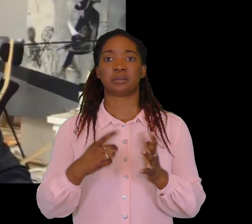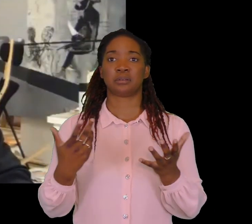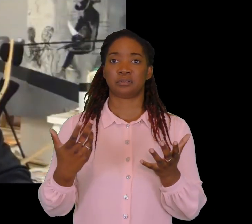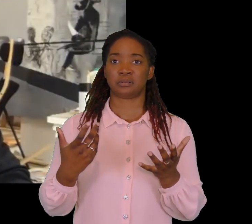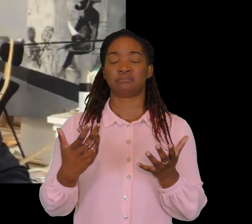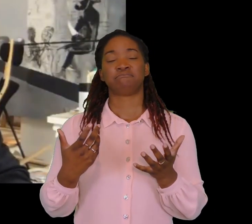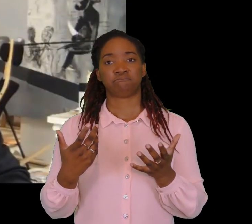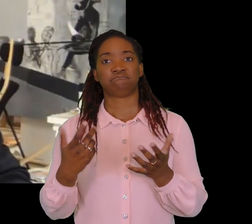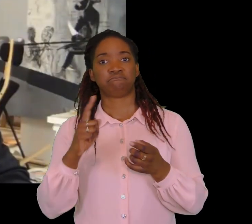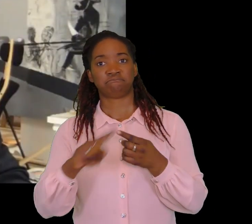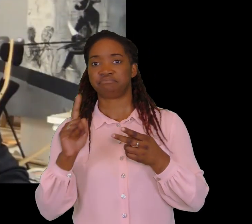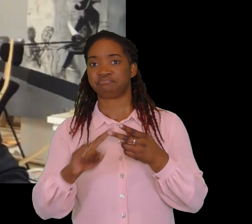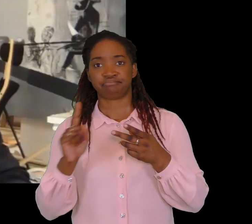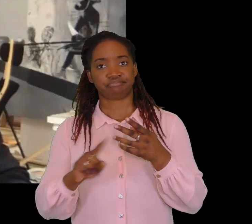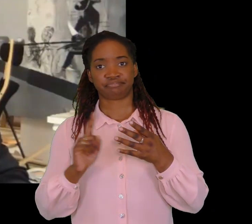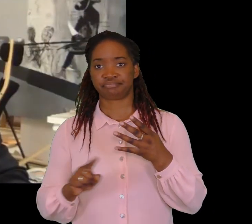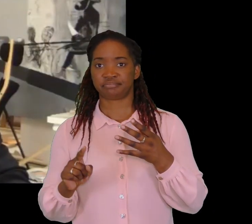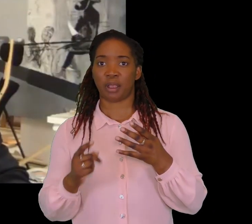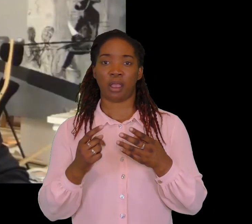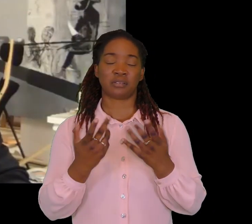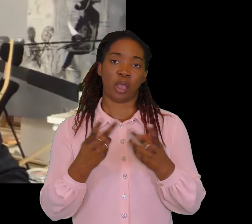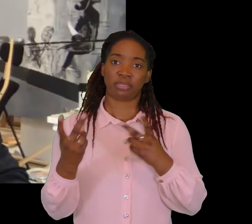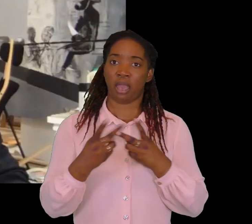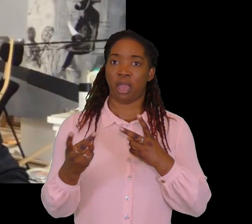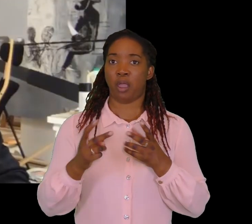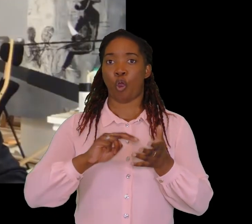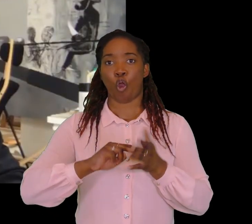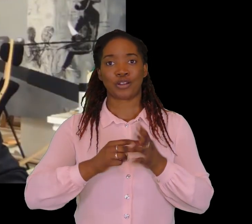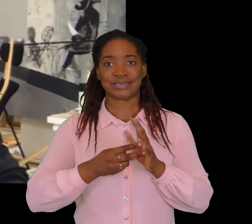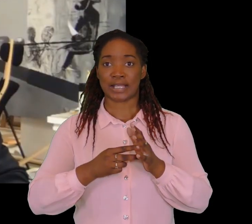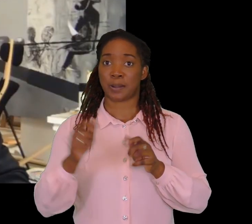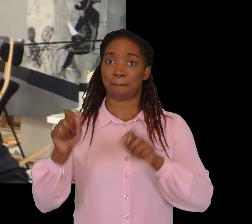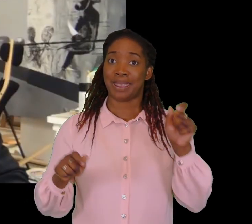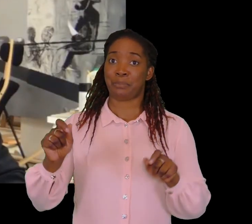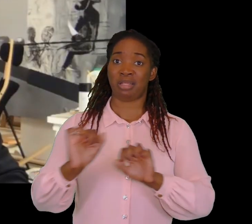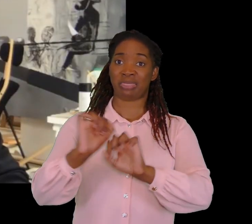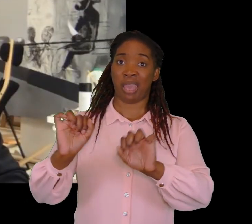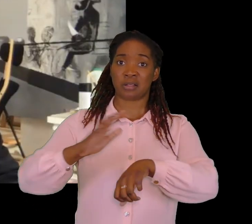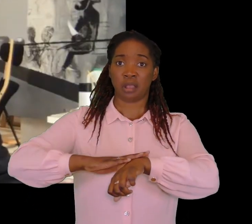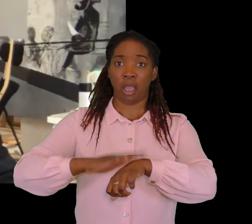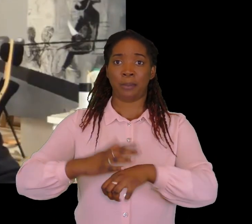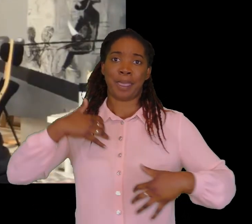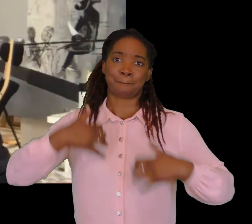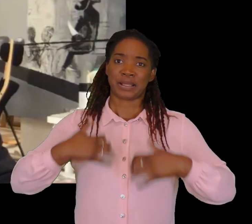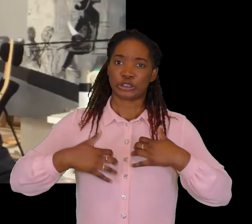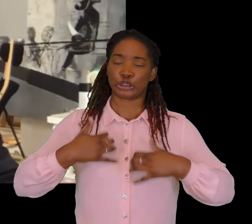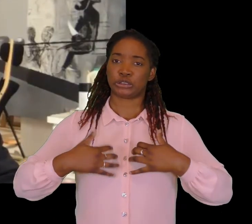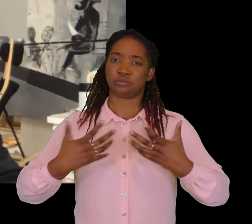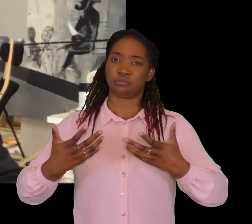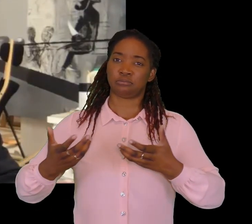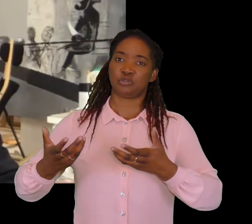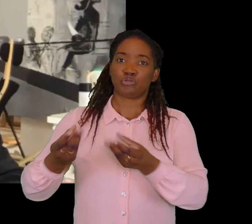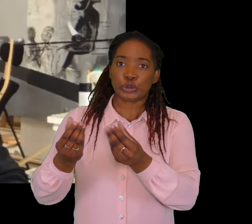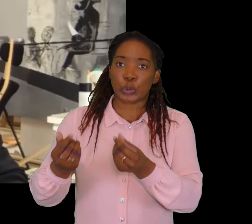Zoe Linsley Thomas, and several other uncelebrated people who gave their time and passion, energy,